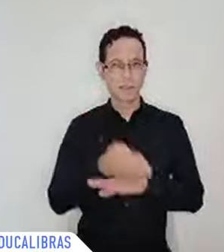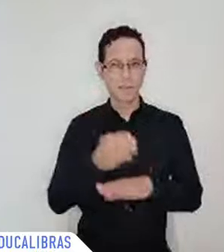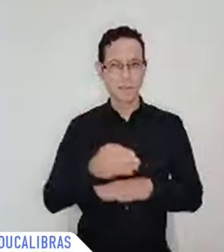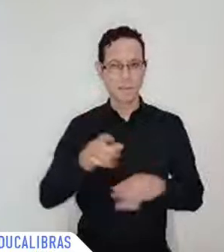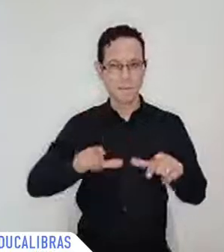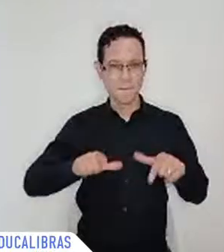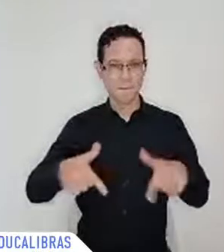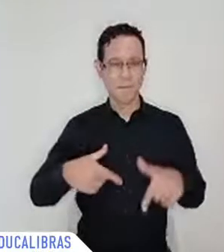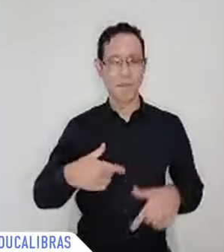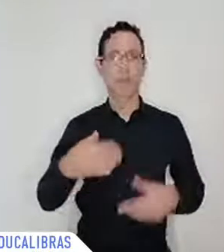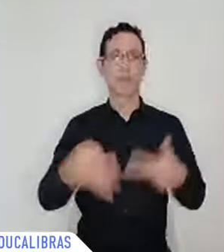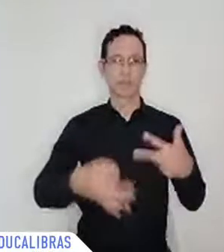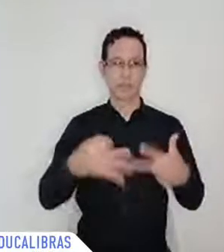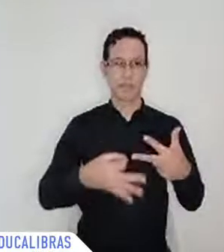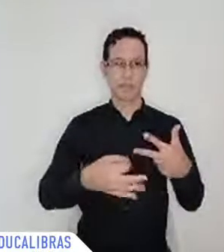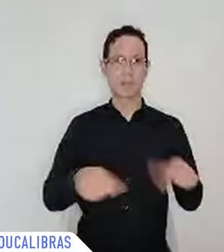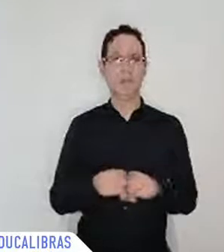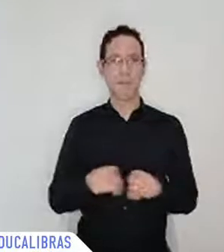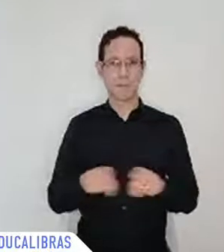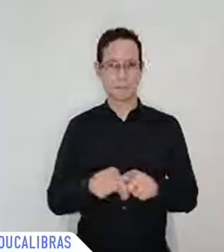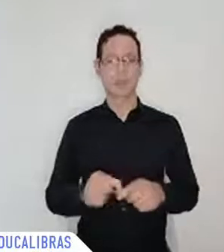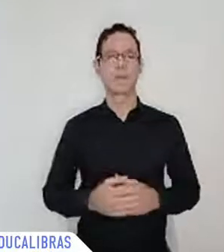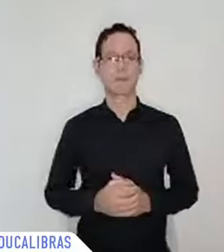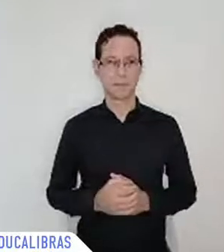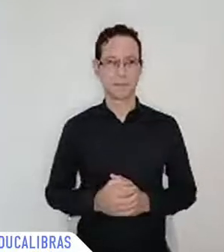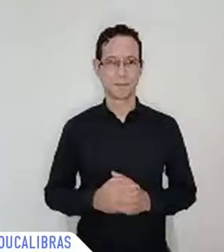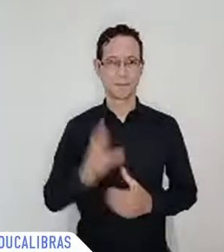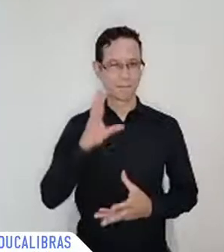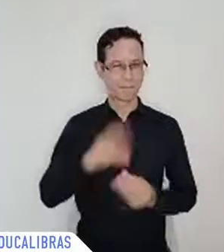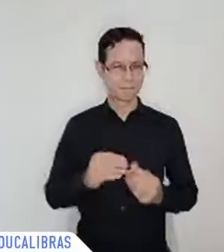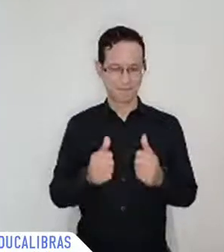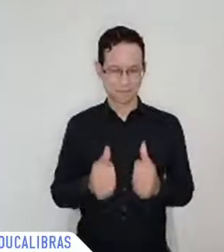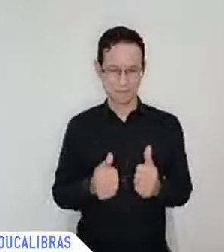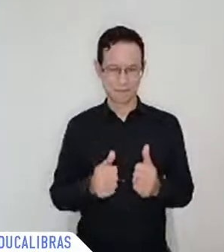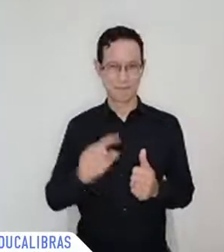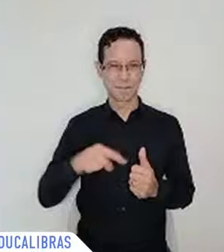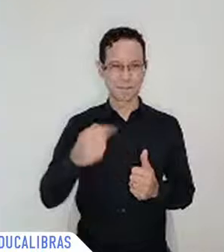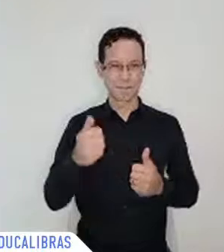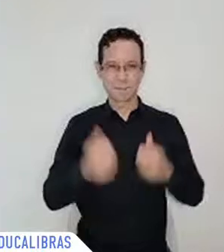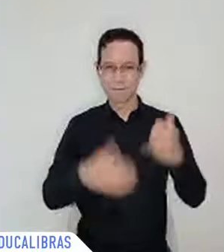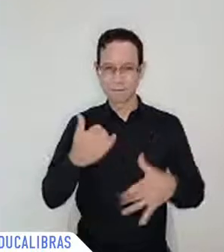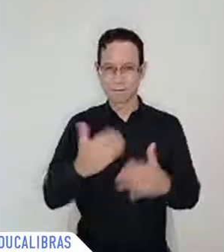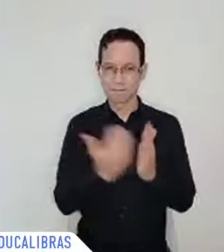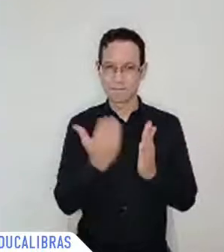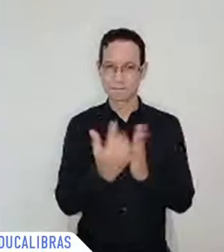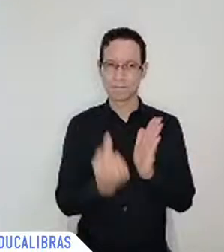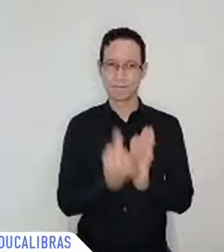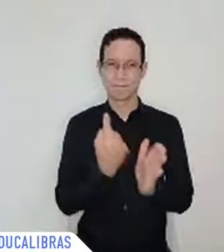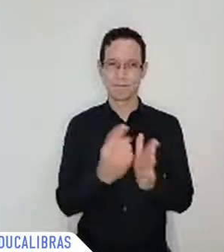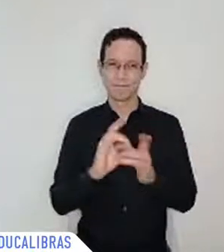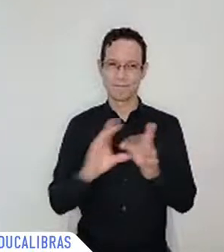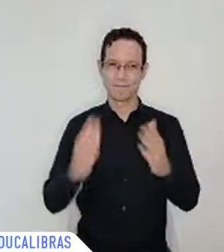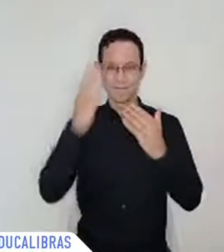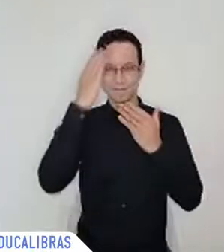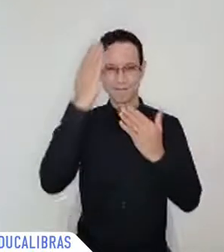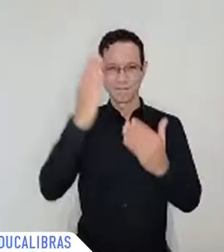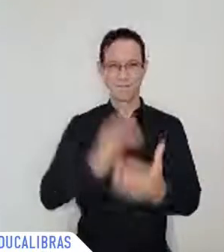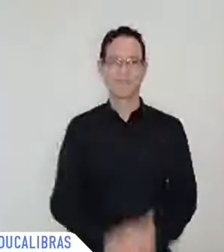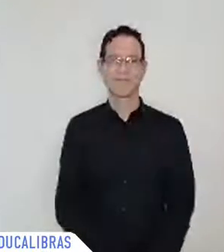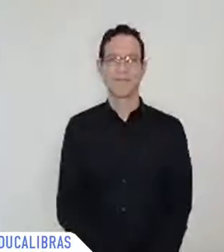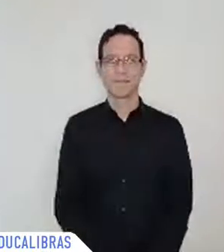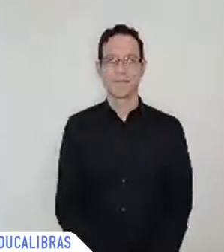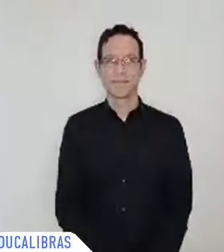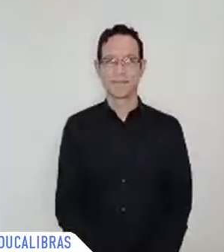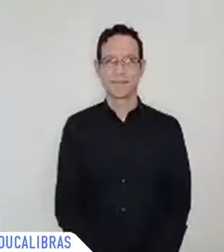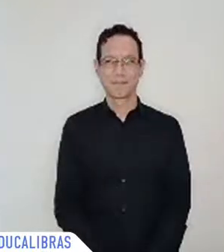from the legislative branch and from the judiciary branch. So I'm going to stop right now, and we can